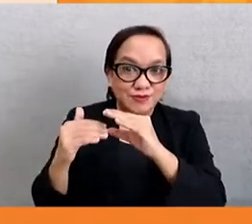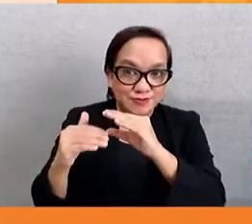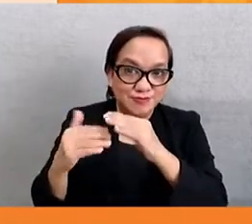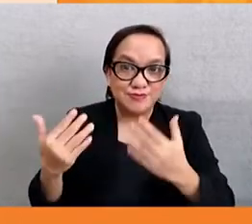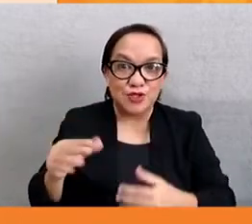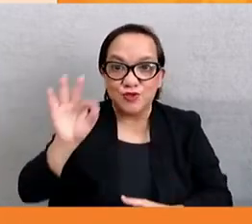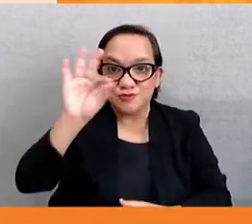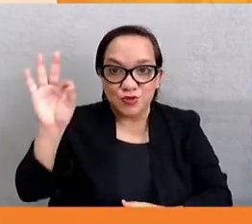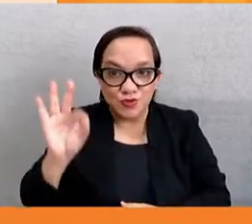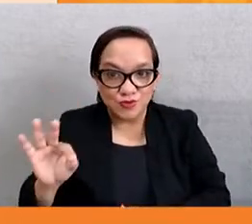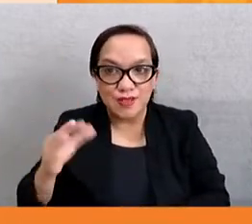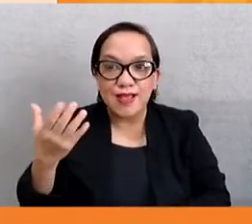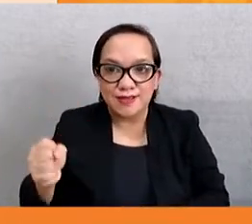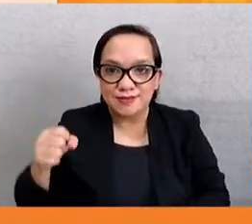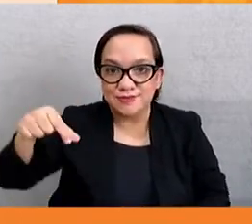enter